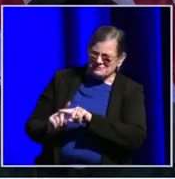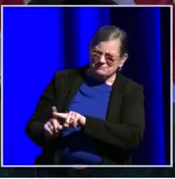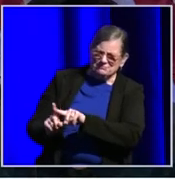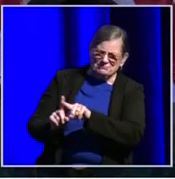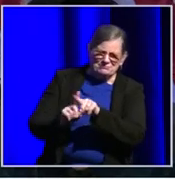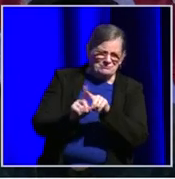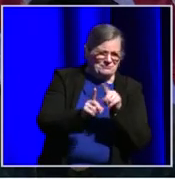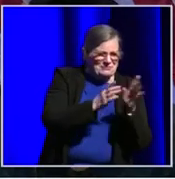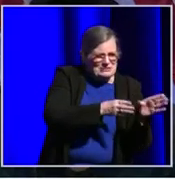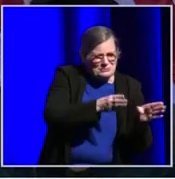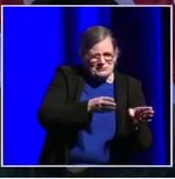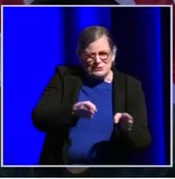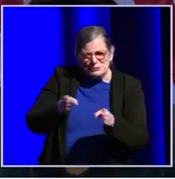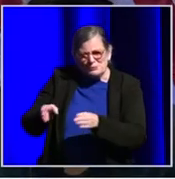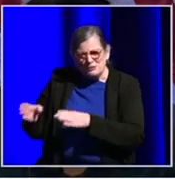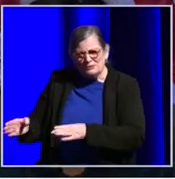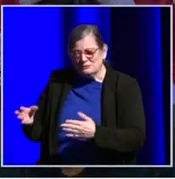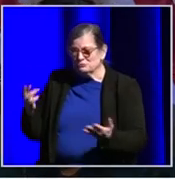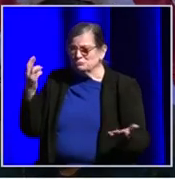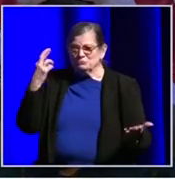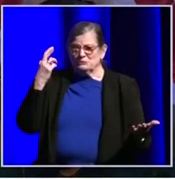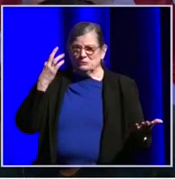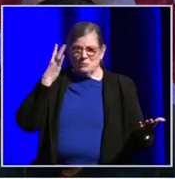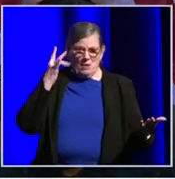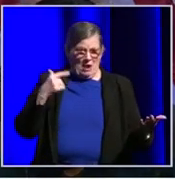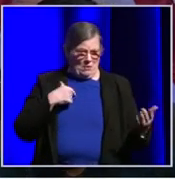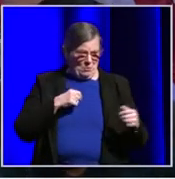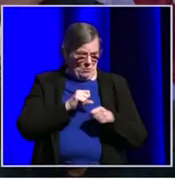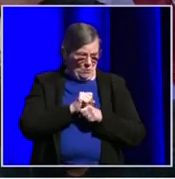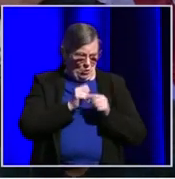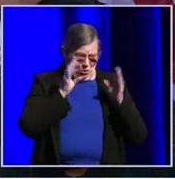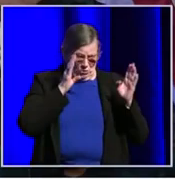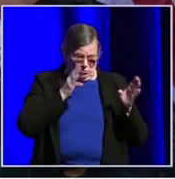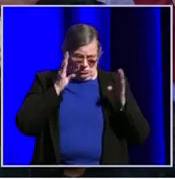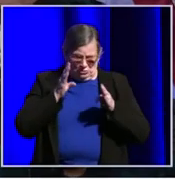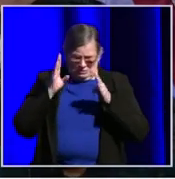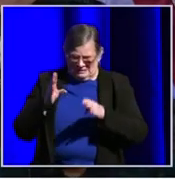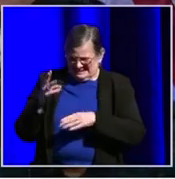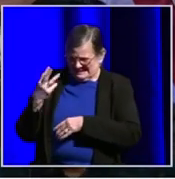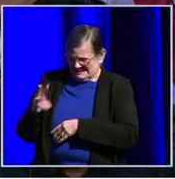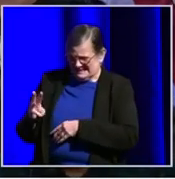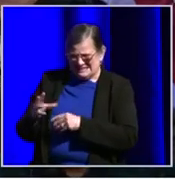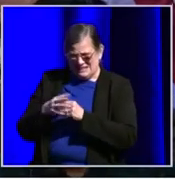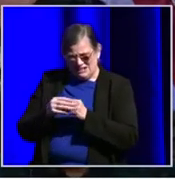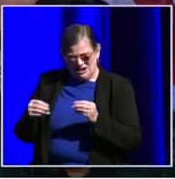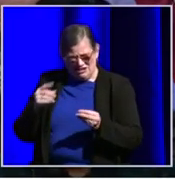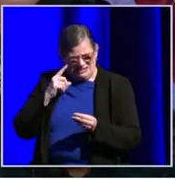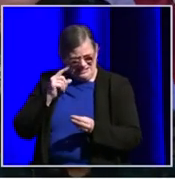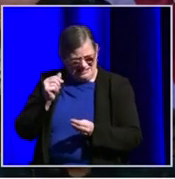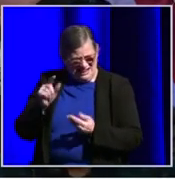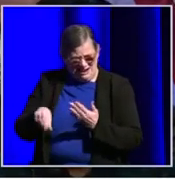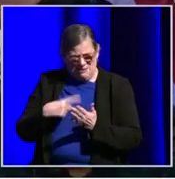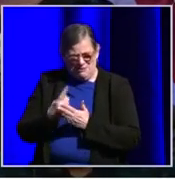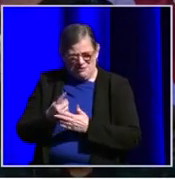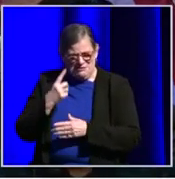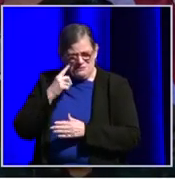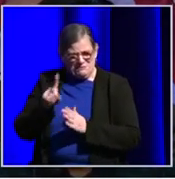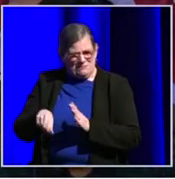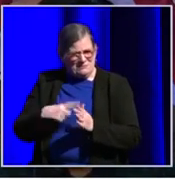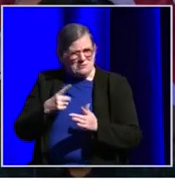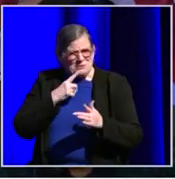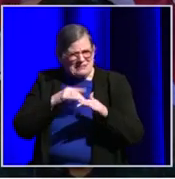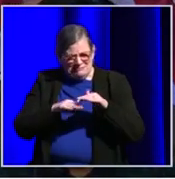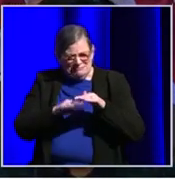comes to workers, union friendly, a $16.10 minimum wage, the best universal leave program for all workers in the